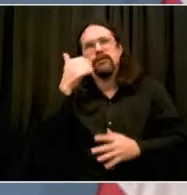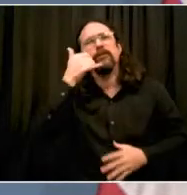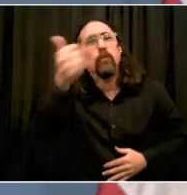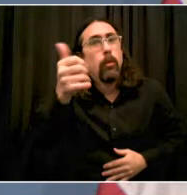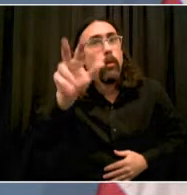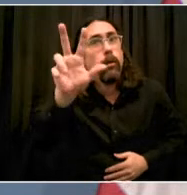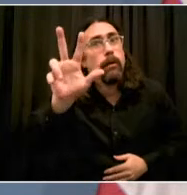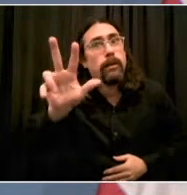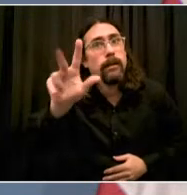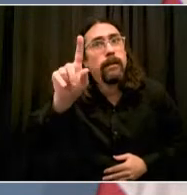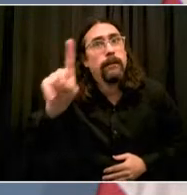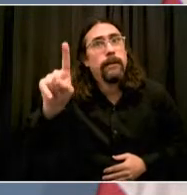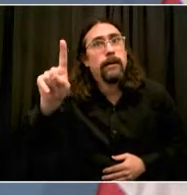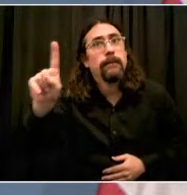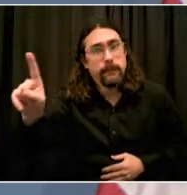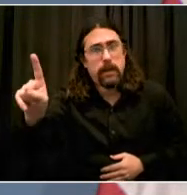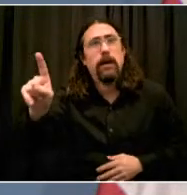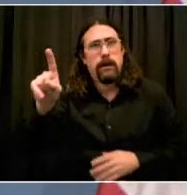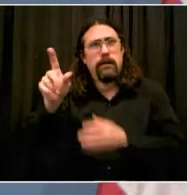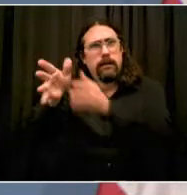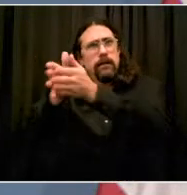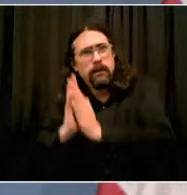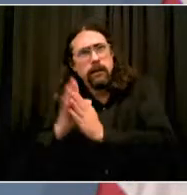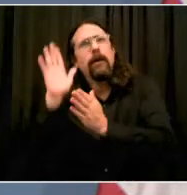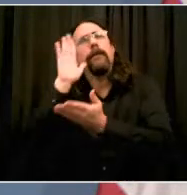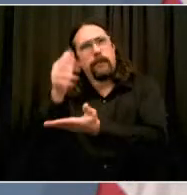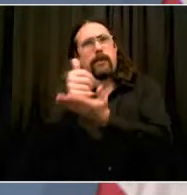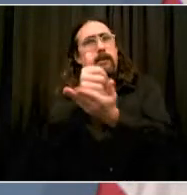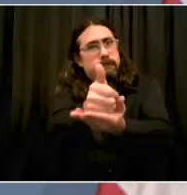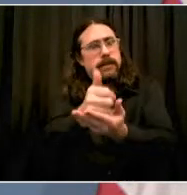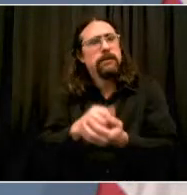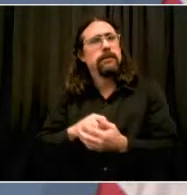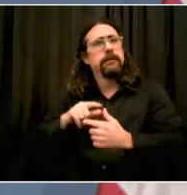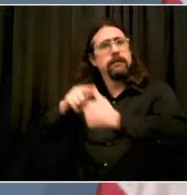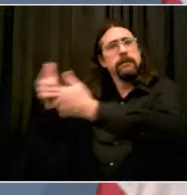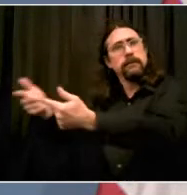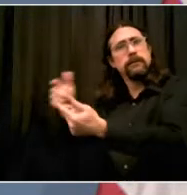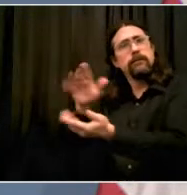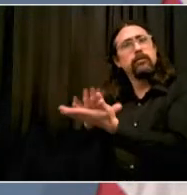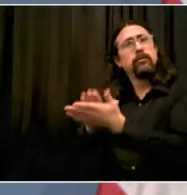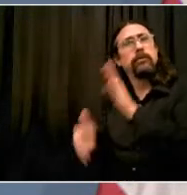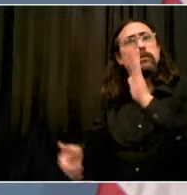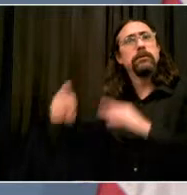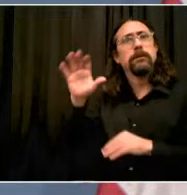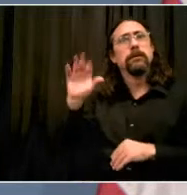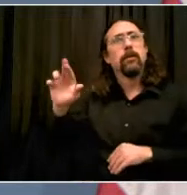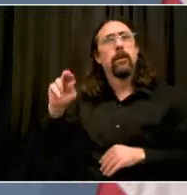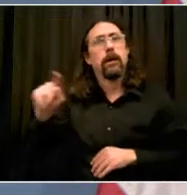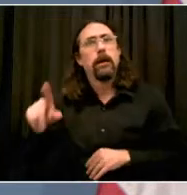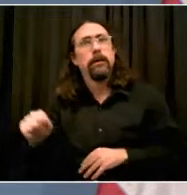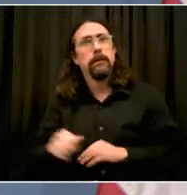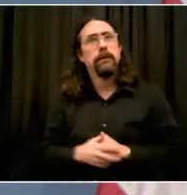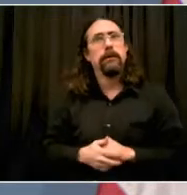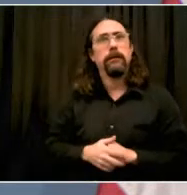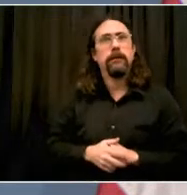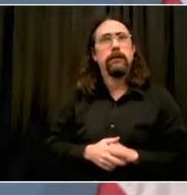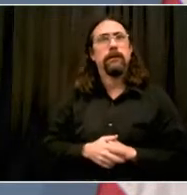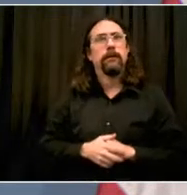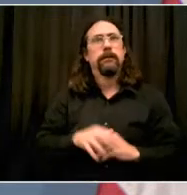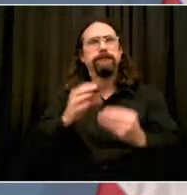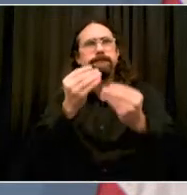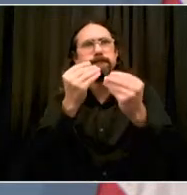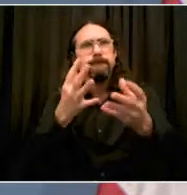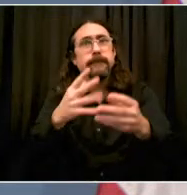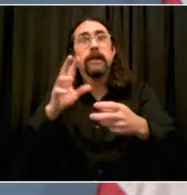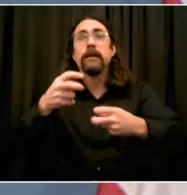City, along with every school system in America, probably in the world, is ordering devices from every manufacturer. We have in many cases been